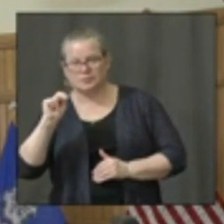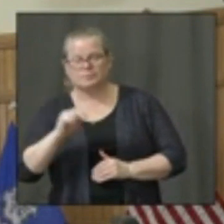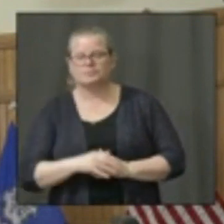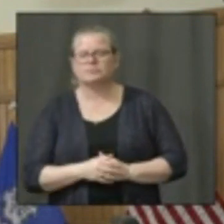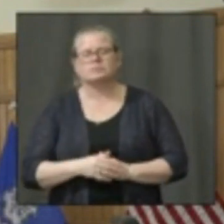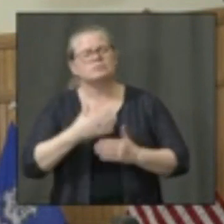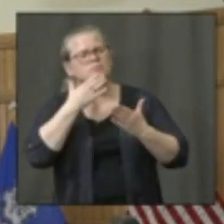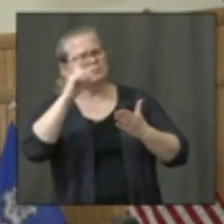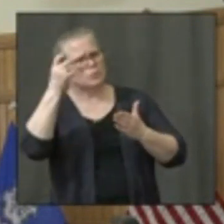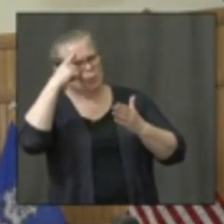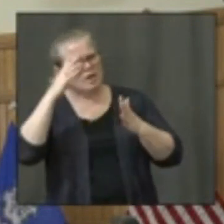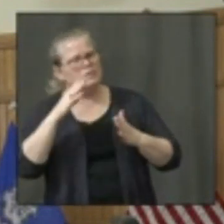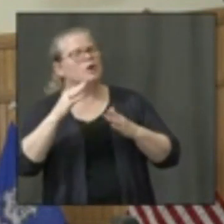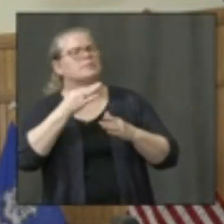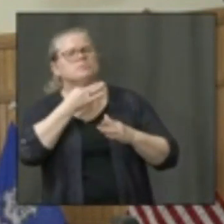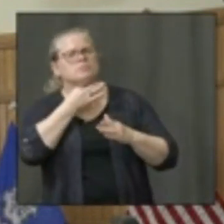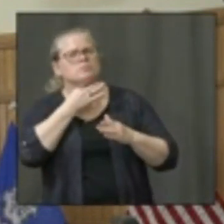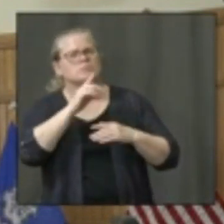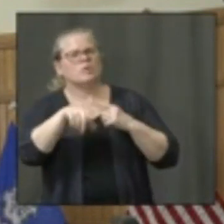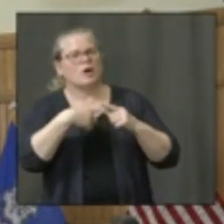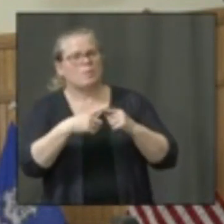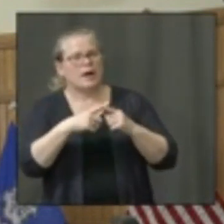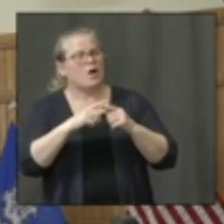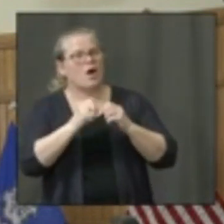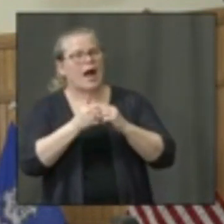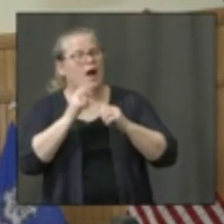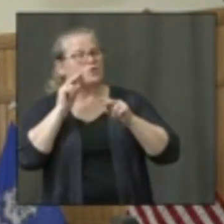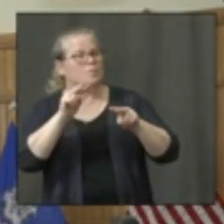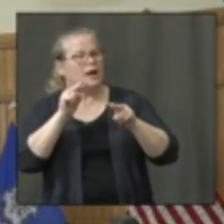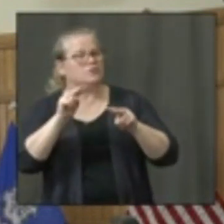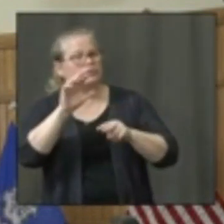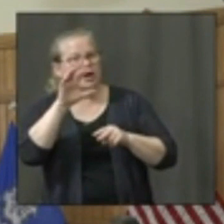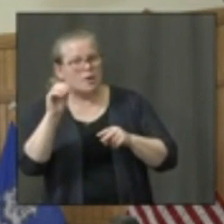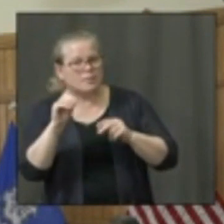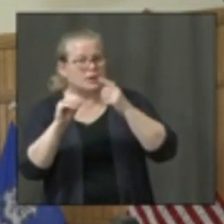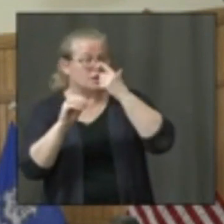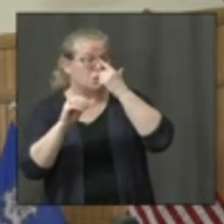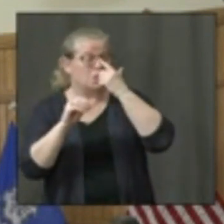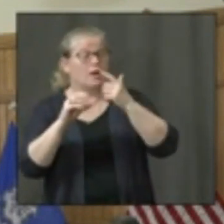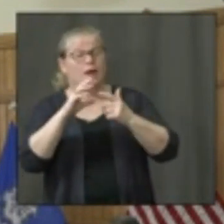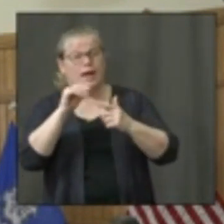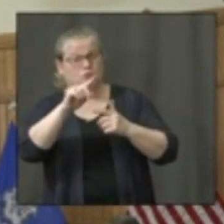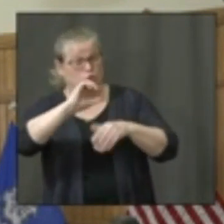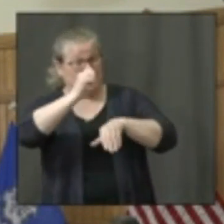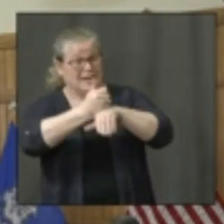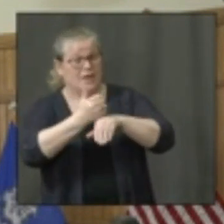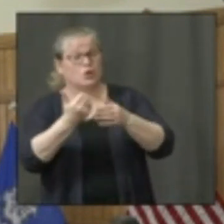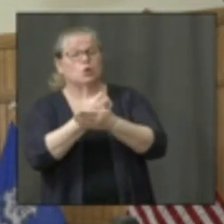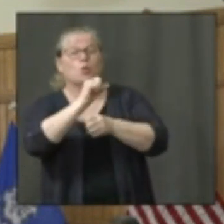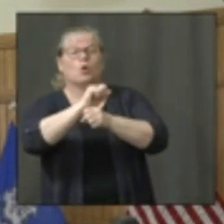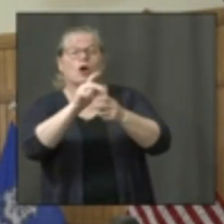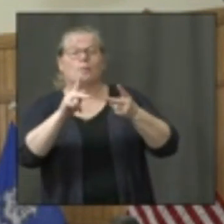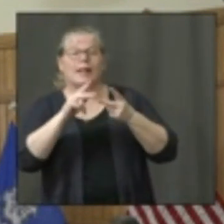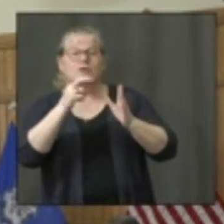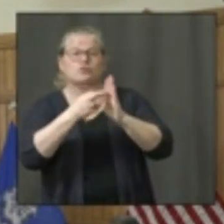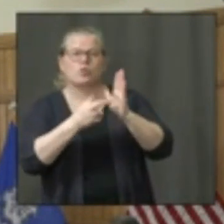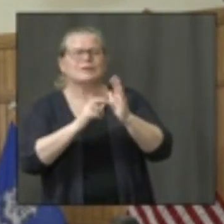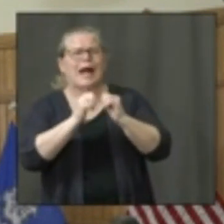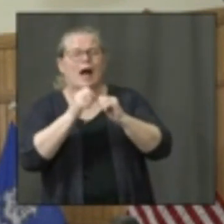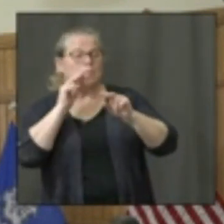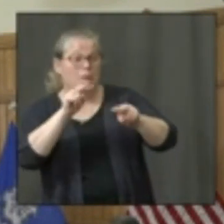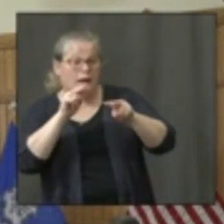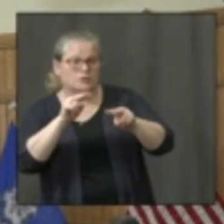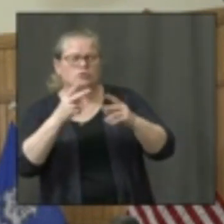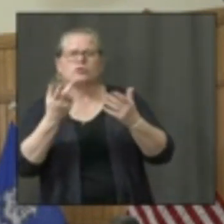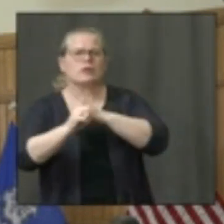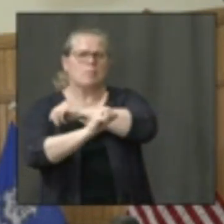these workplace rules, how you're going to be monitoring companies, what the possible penalties might be, and what employees can do if they have